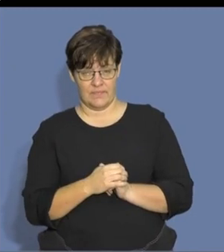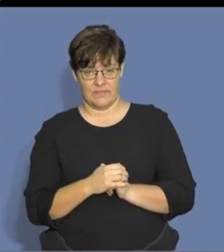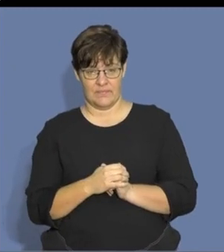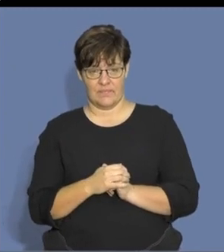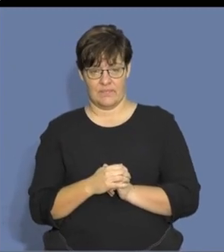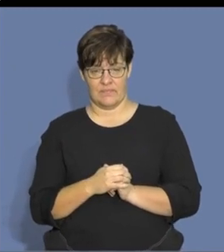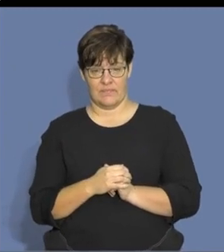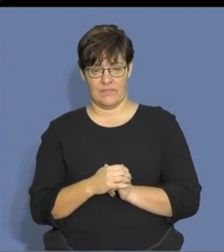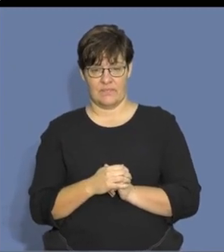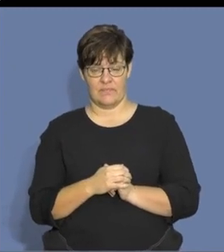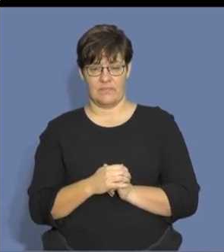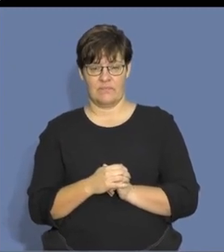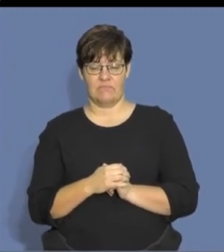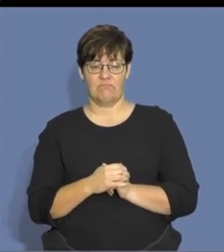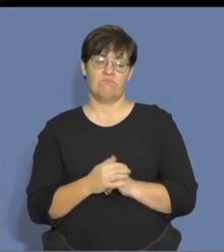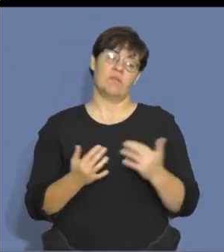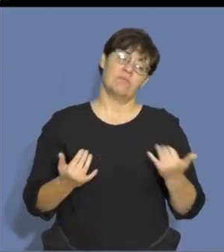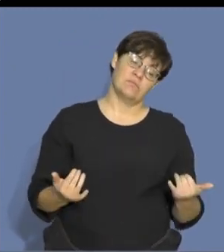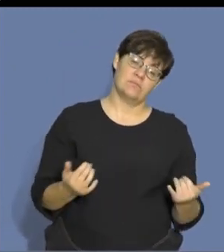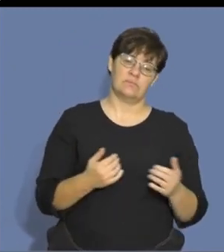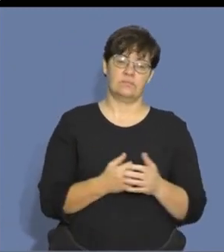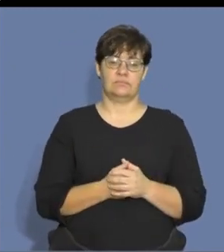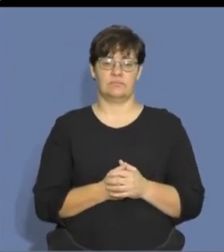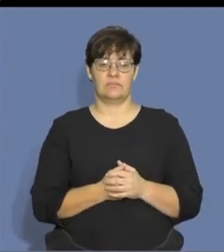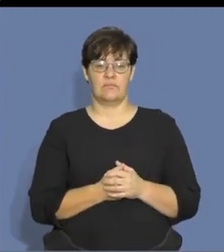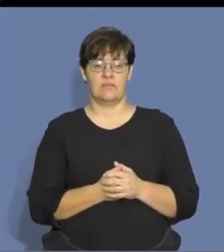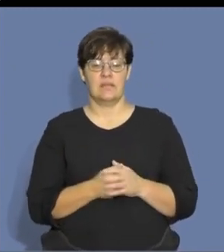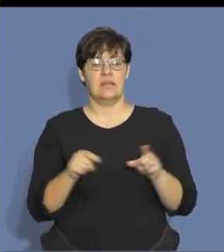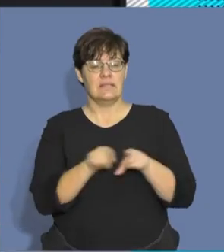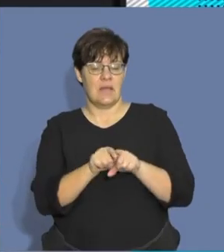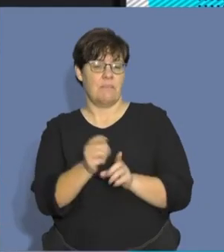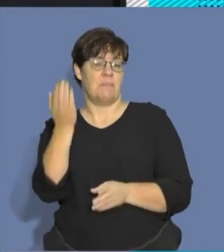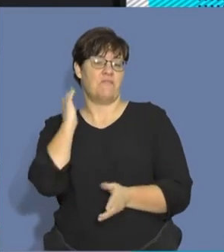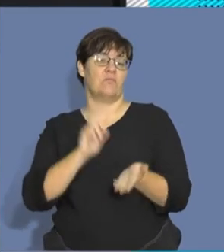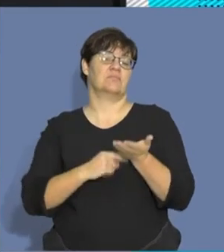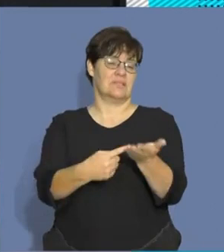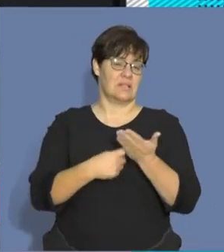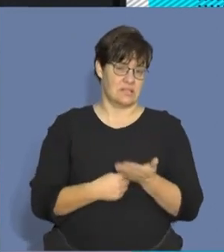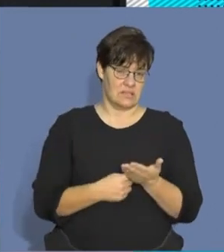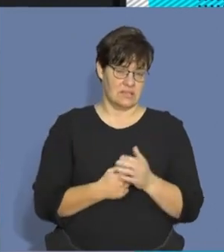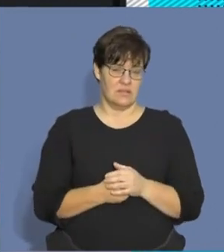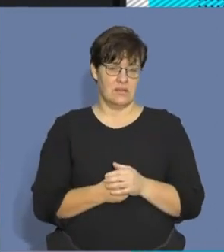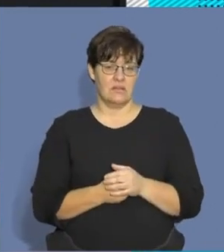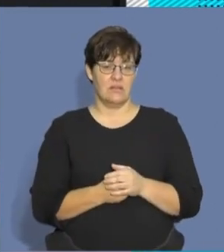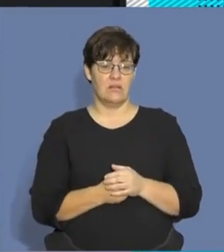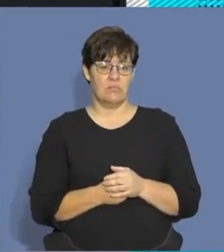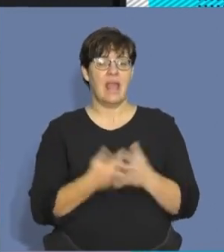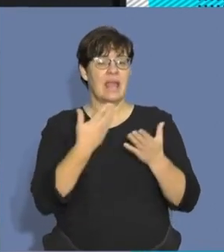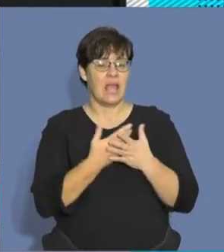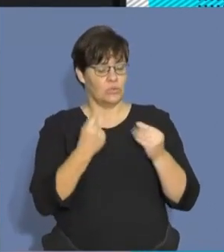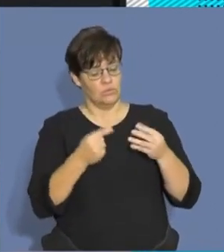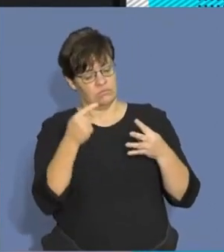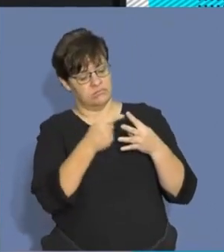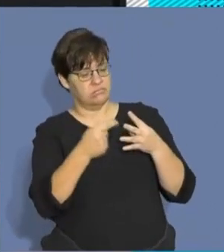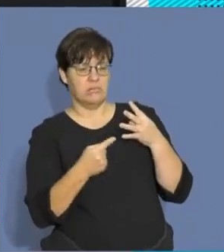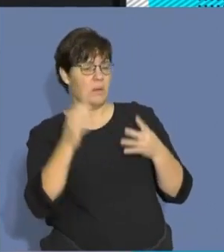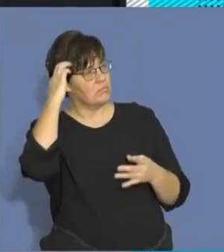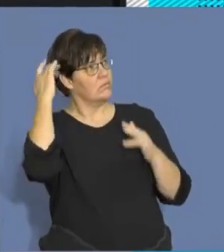square that. Now, again, like we discussed when we spoke about the distance formula, I can do this in my head,